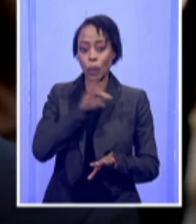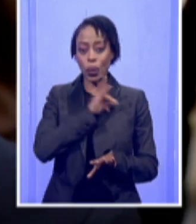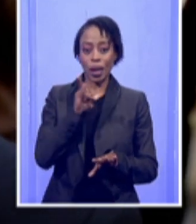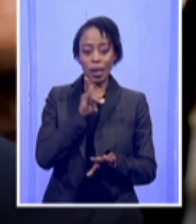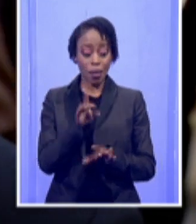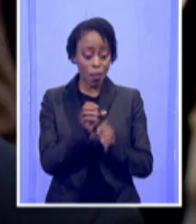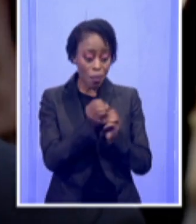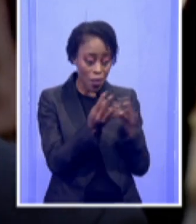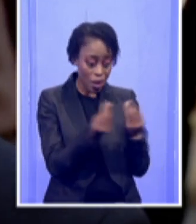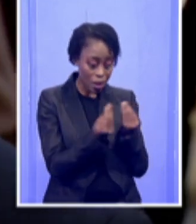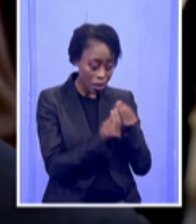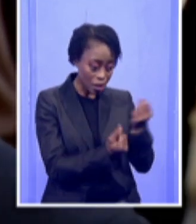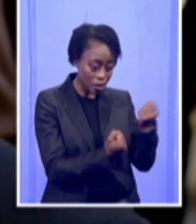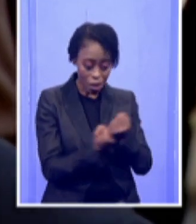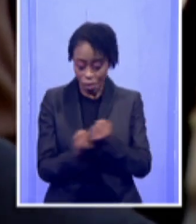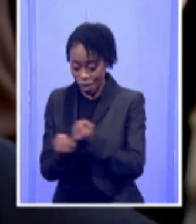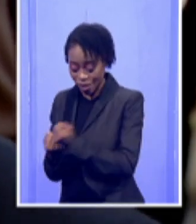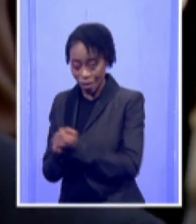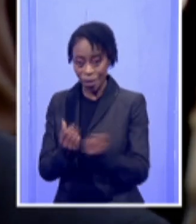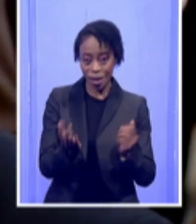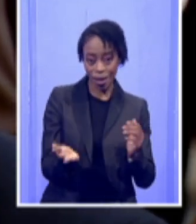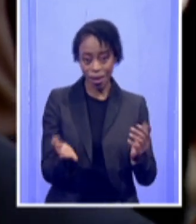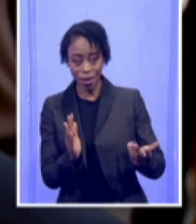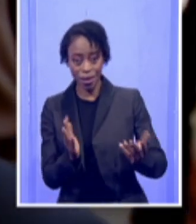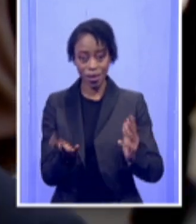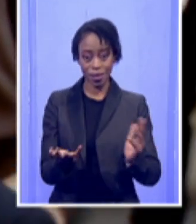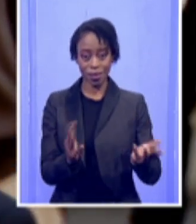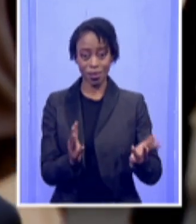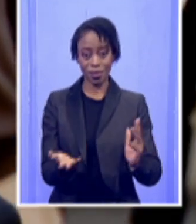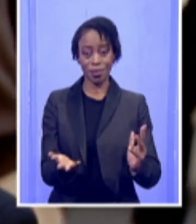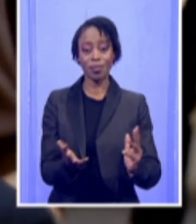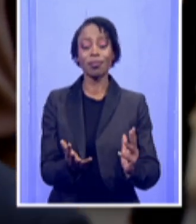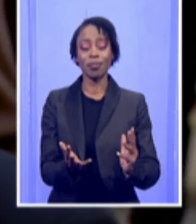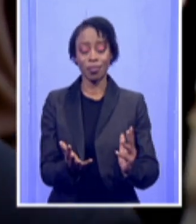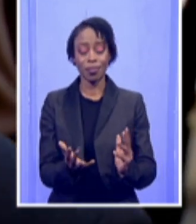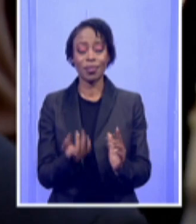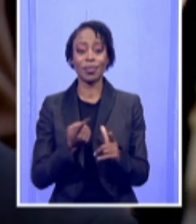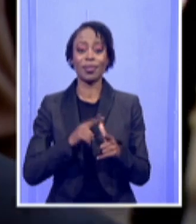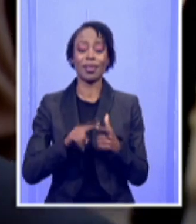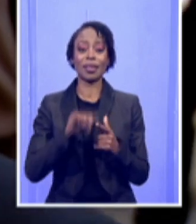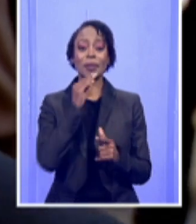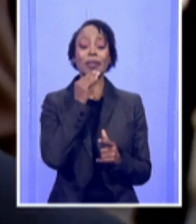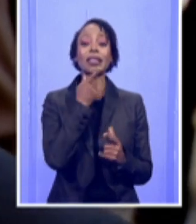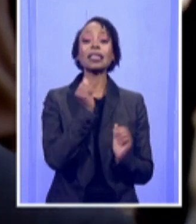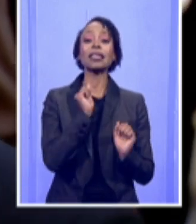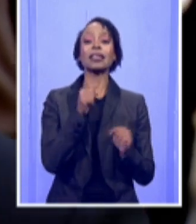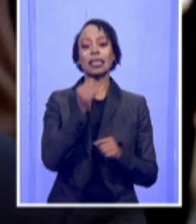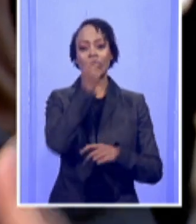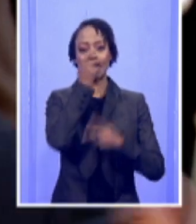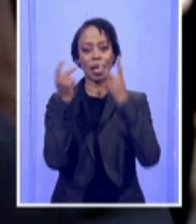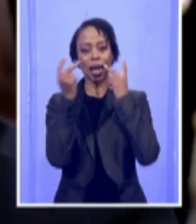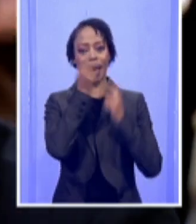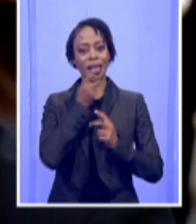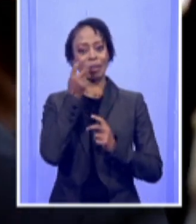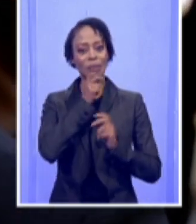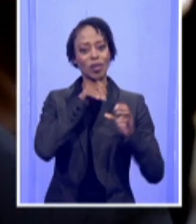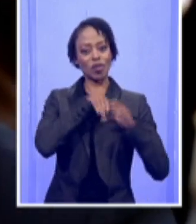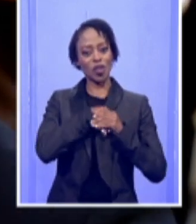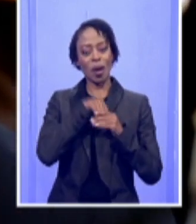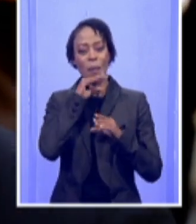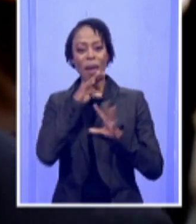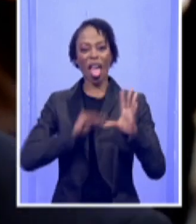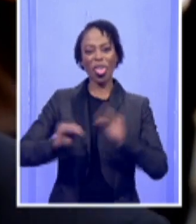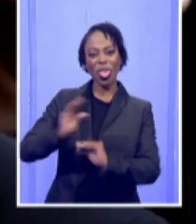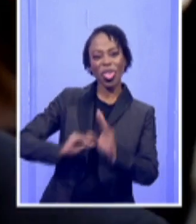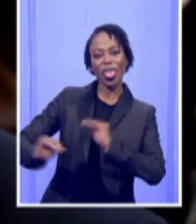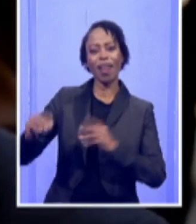things that do not comply with the definition of accepted free speech. And that's where hate speech comes in, where propaganda for war comes